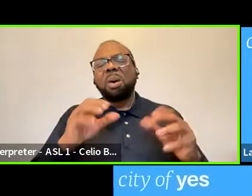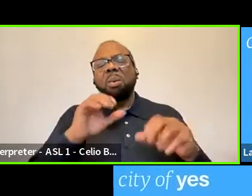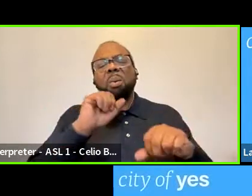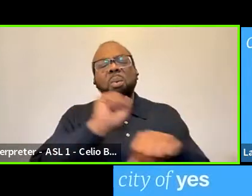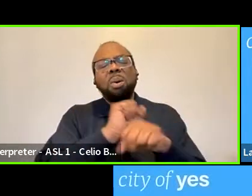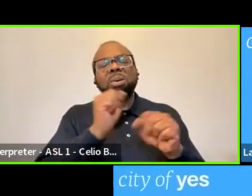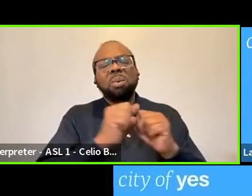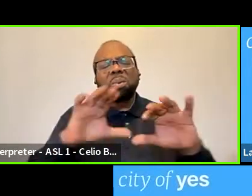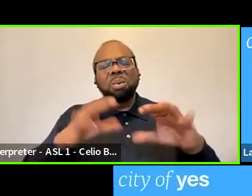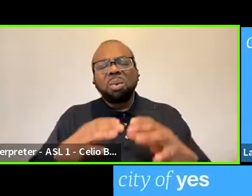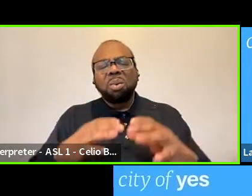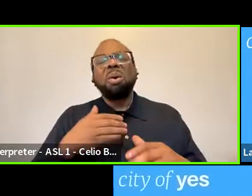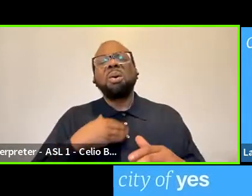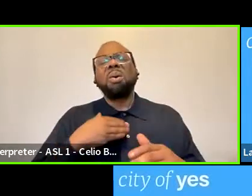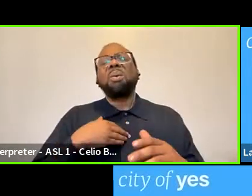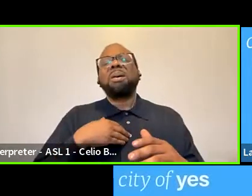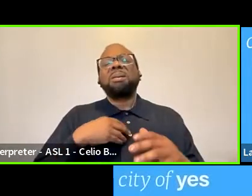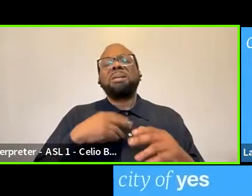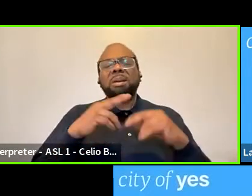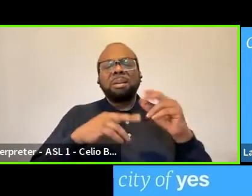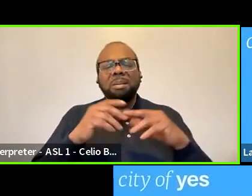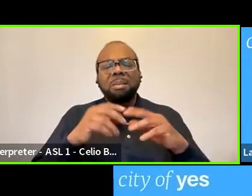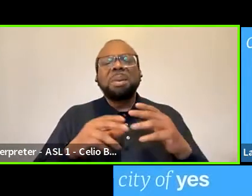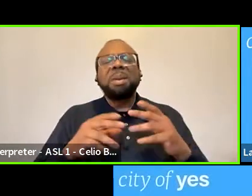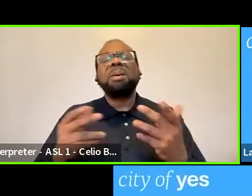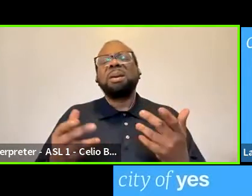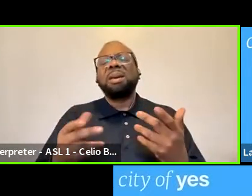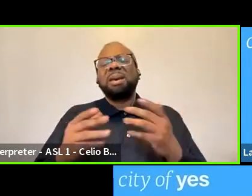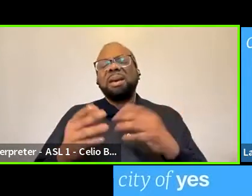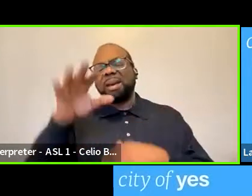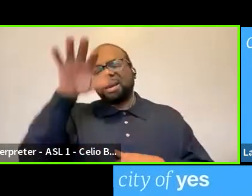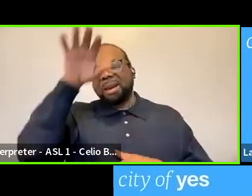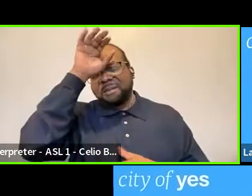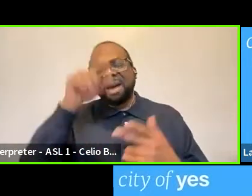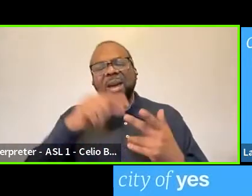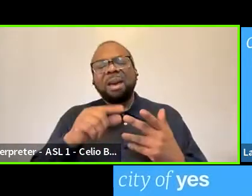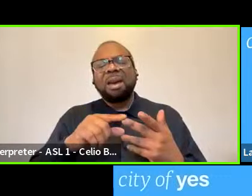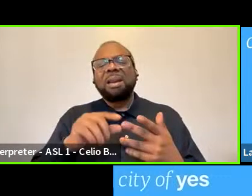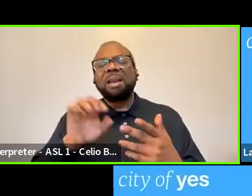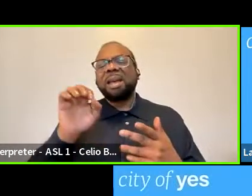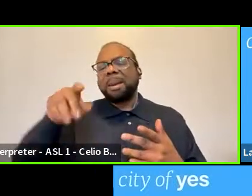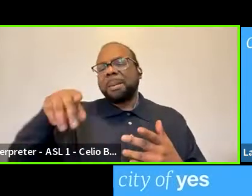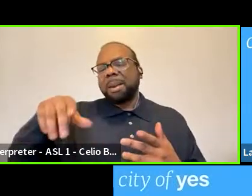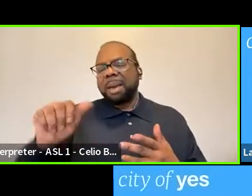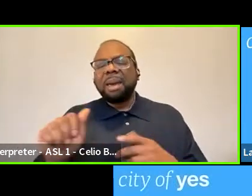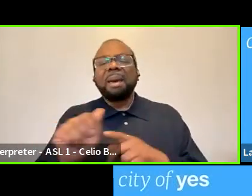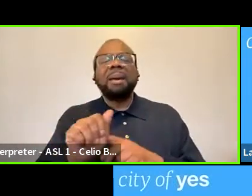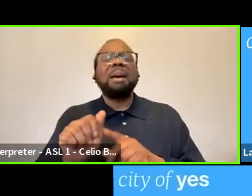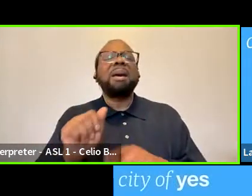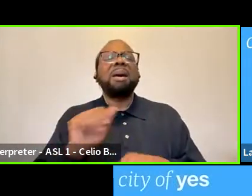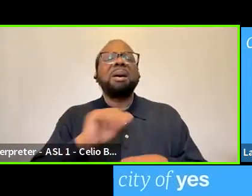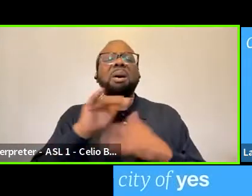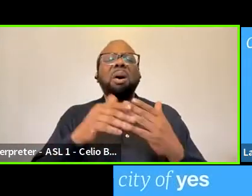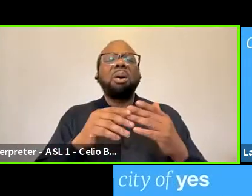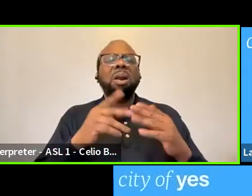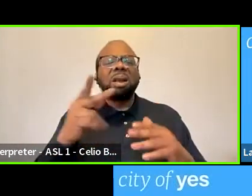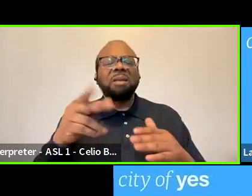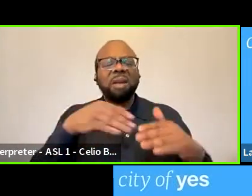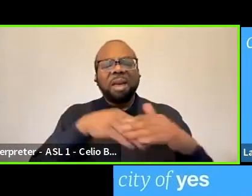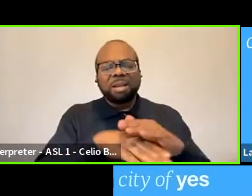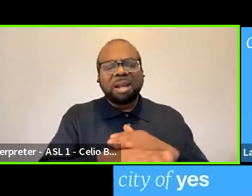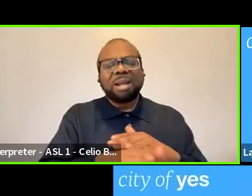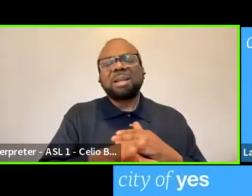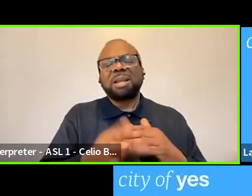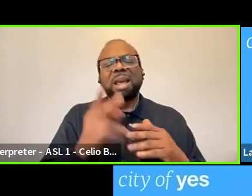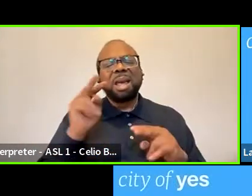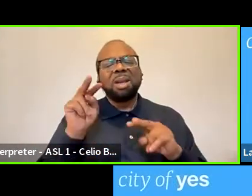Department of Buildings, the Fire Department, the Department of Environmental Protection, et cetera, all to look at accessory dwelling units and specifically to look at